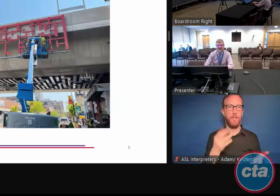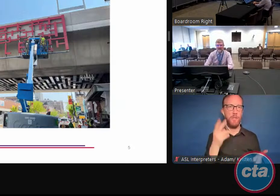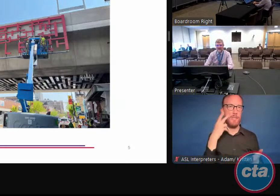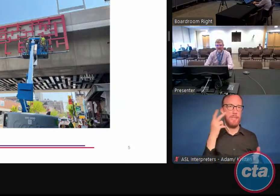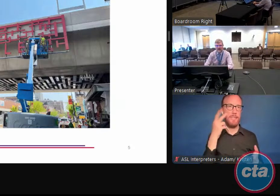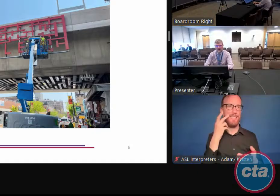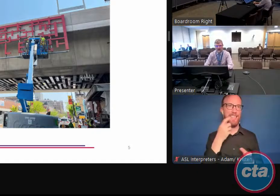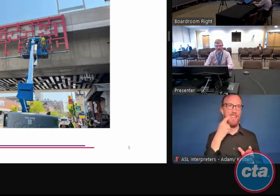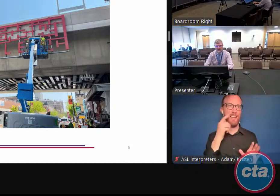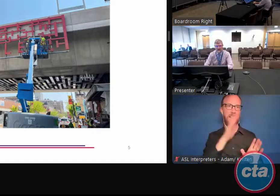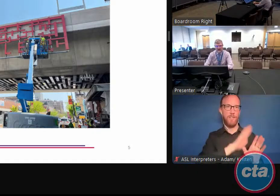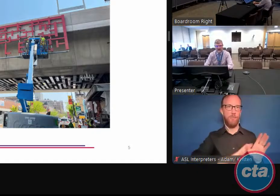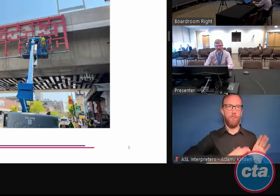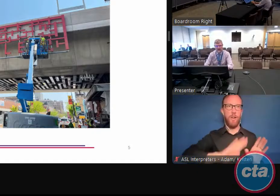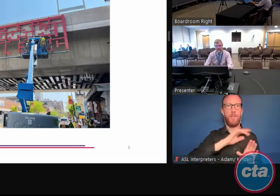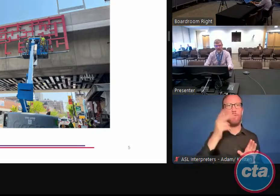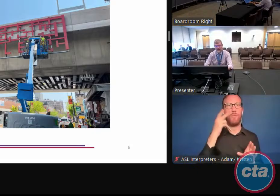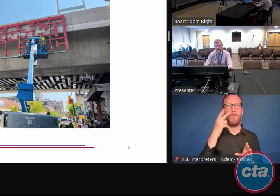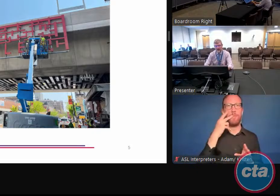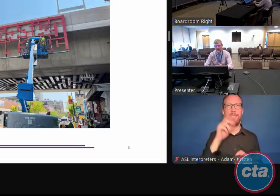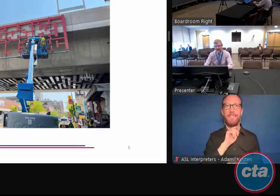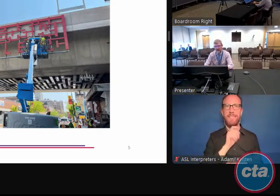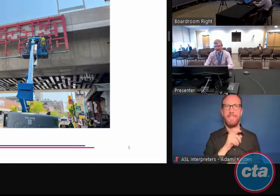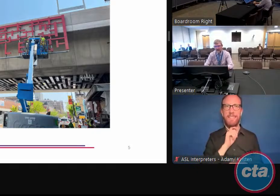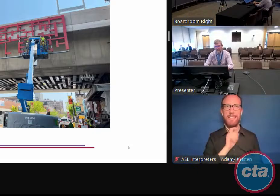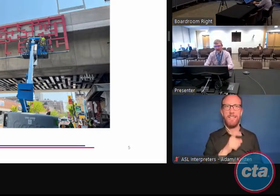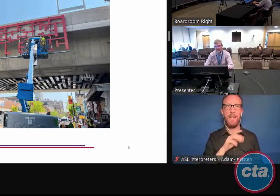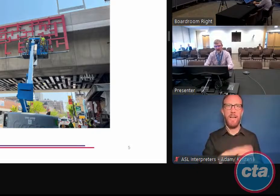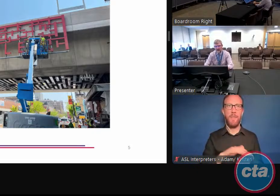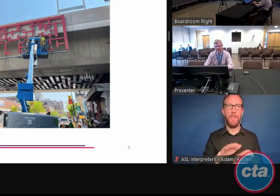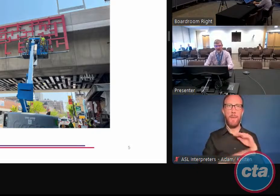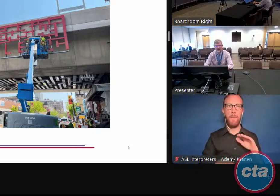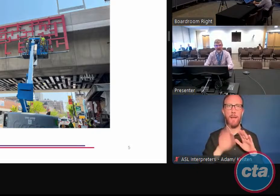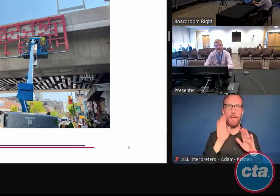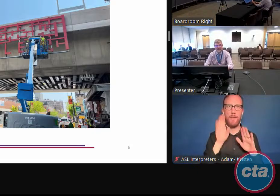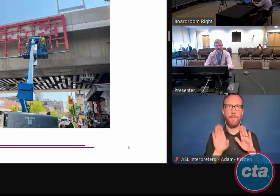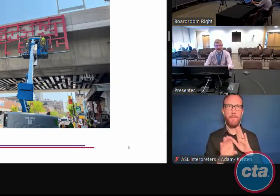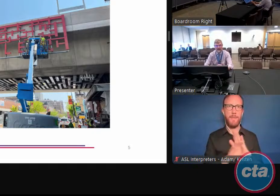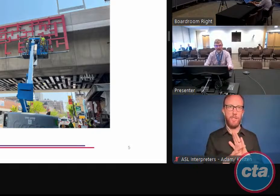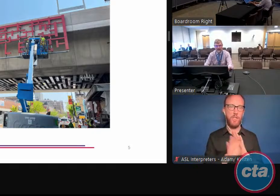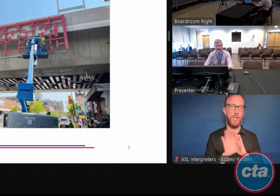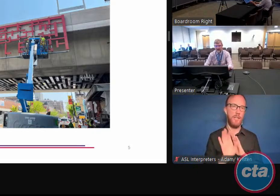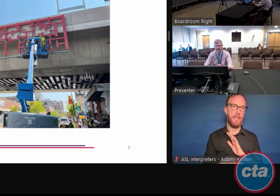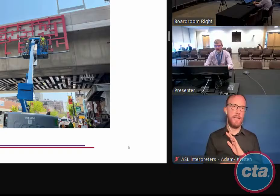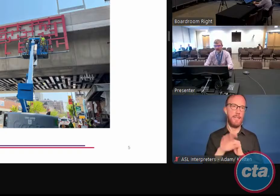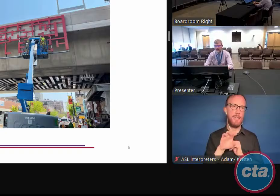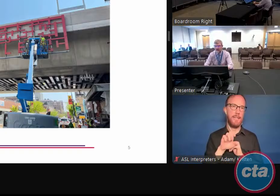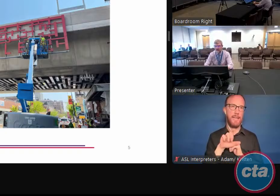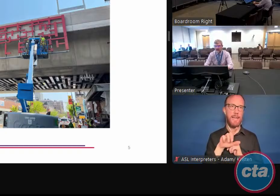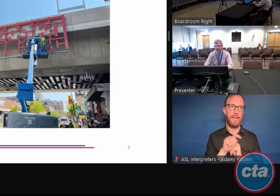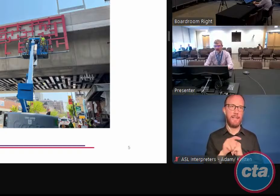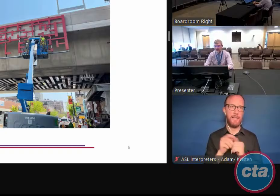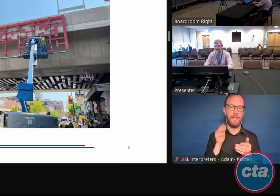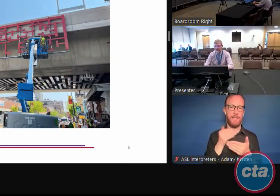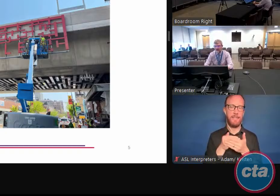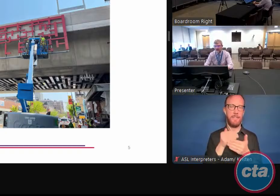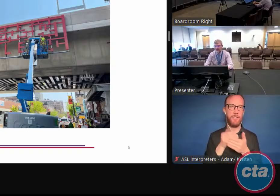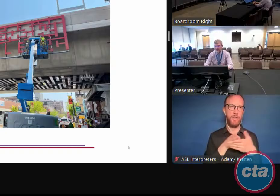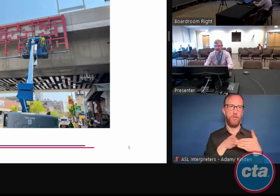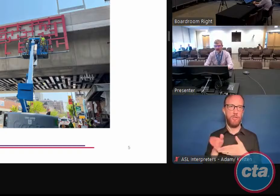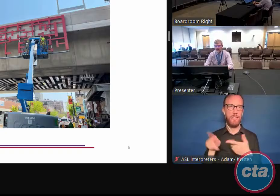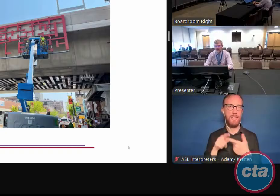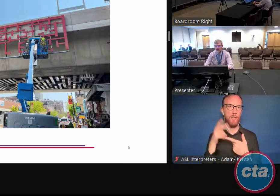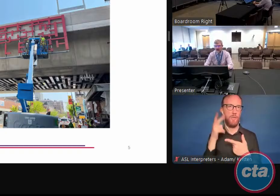see the stainless steel. You can see kind of the bottom picture on the left there is the auxiliary exit on the opposite side of the street. And then you can see some